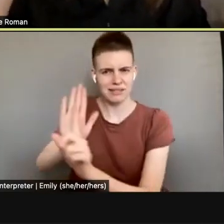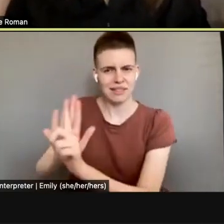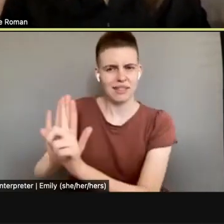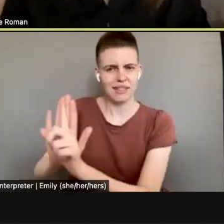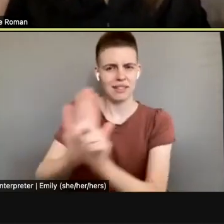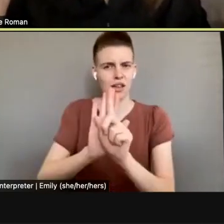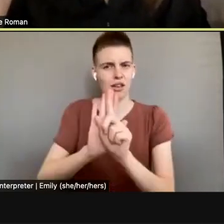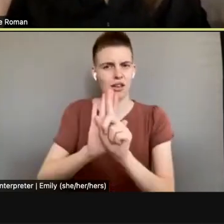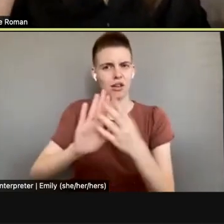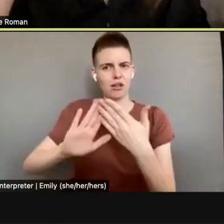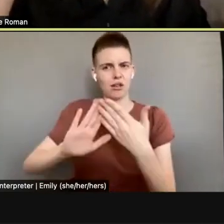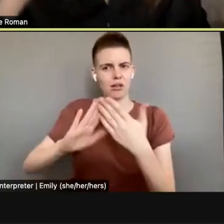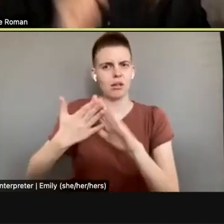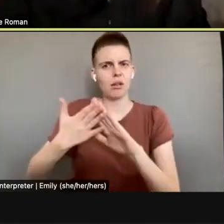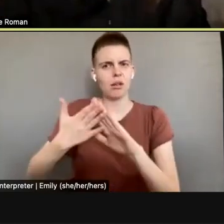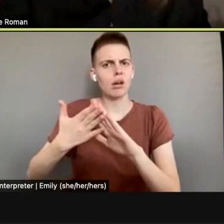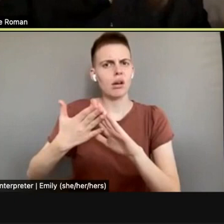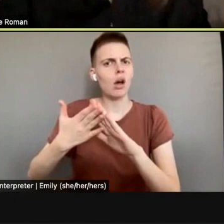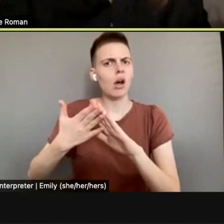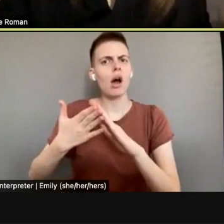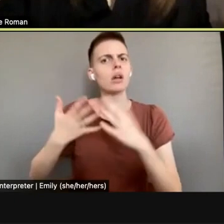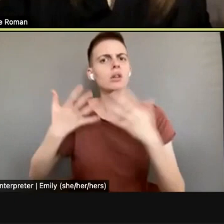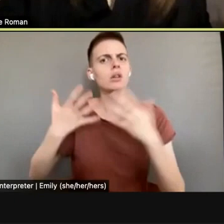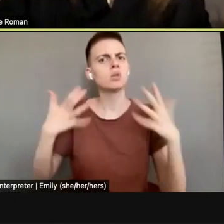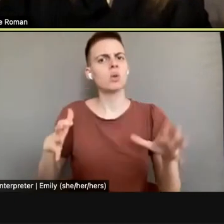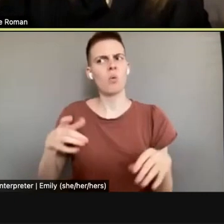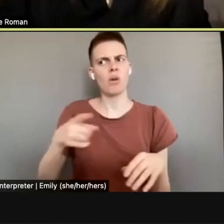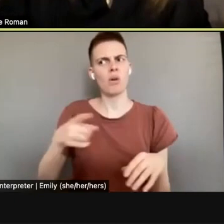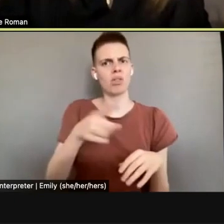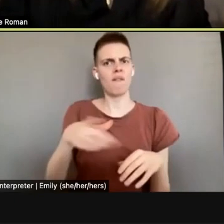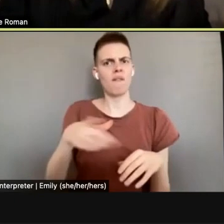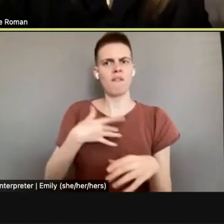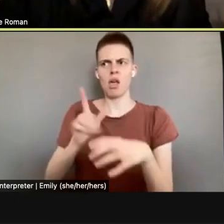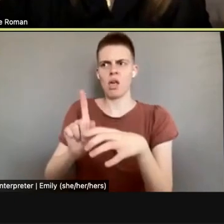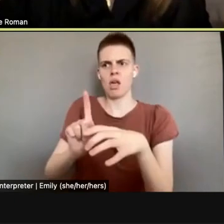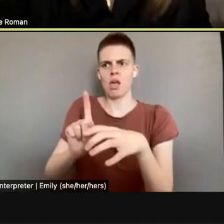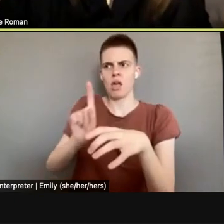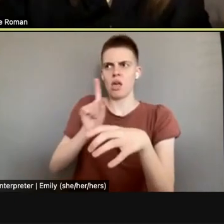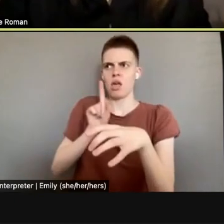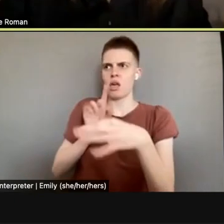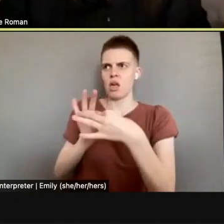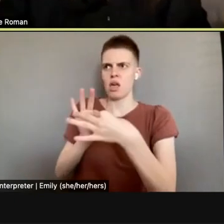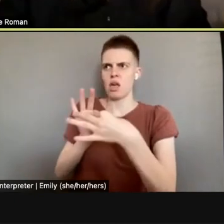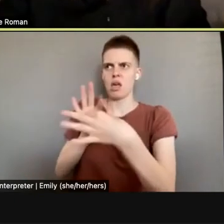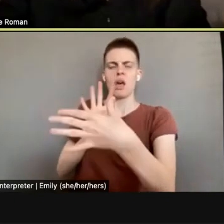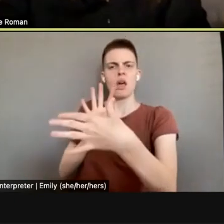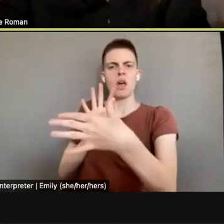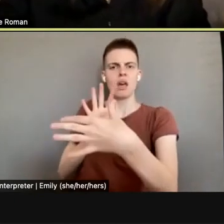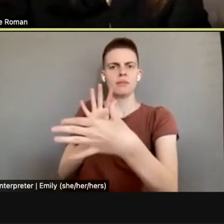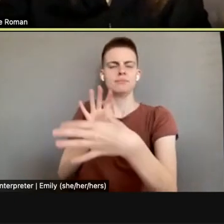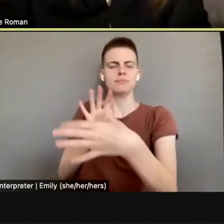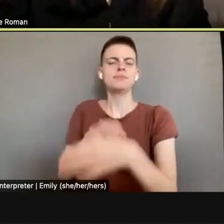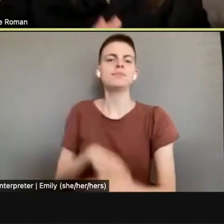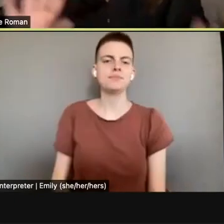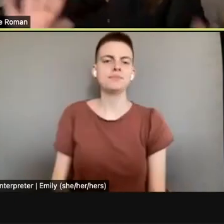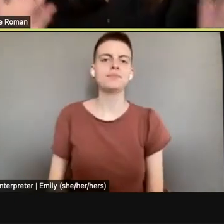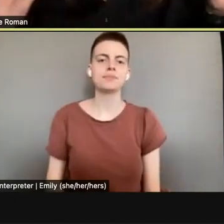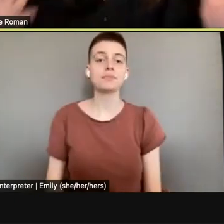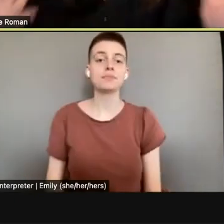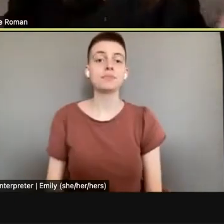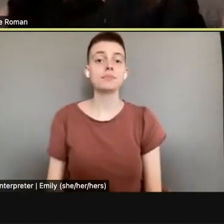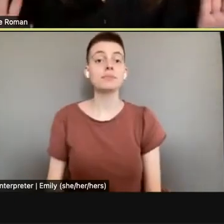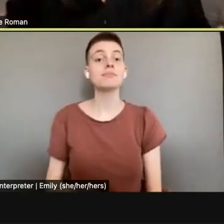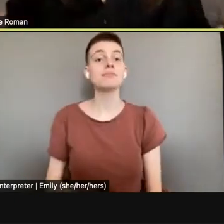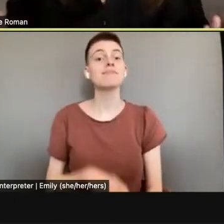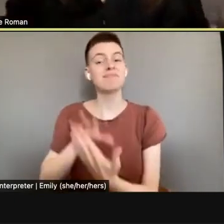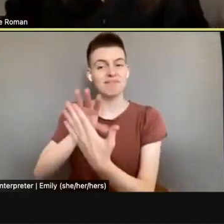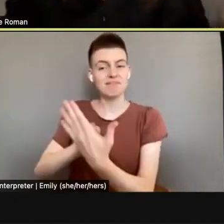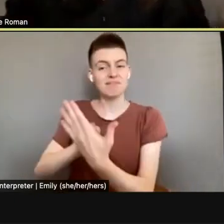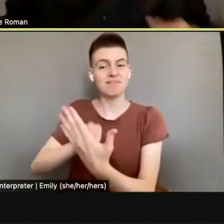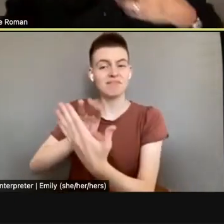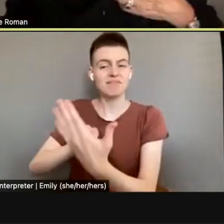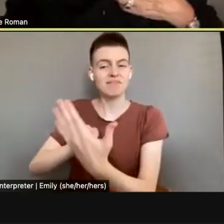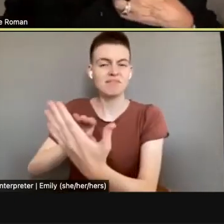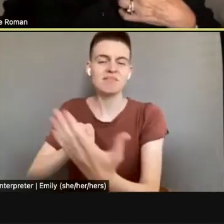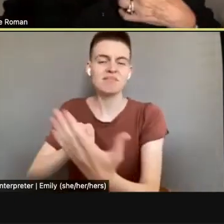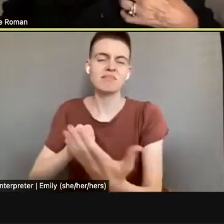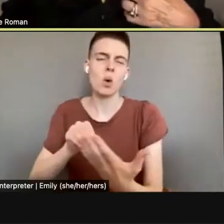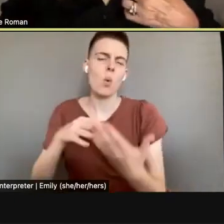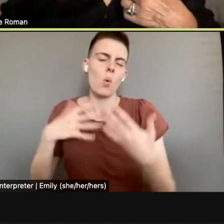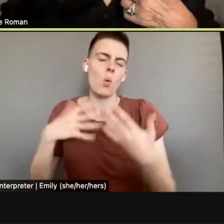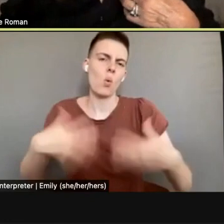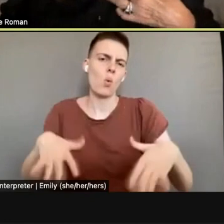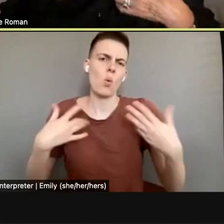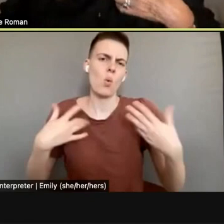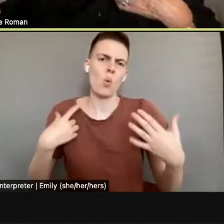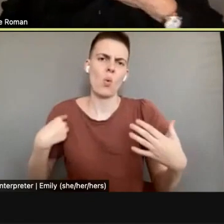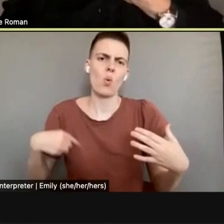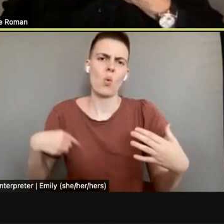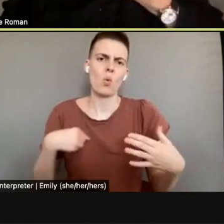of ejected or separated from their community like Mason was. So imitation is a way that we learn so much. And so